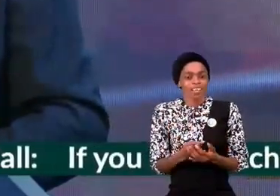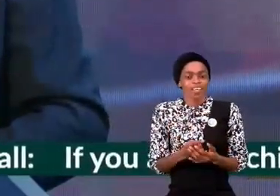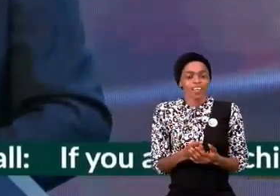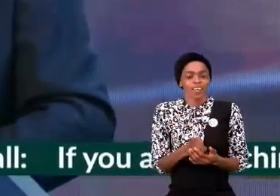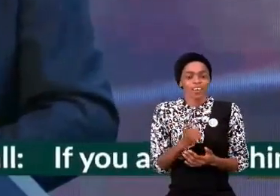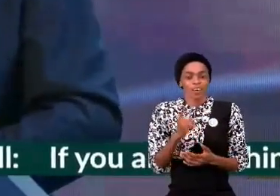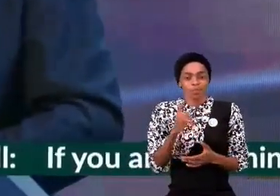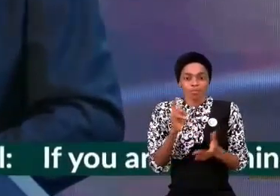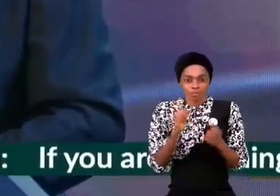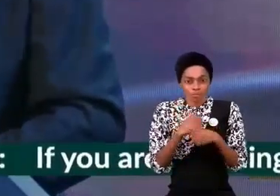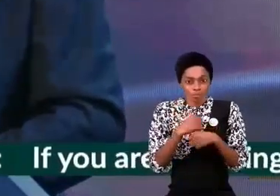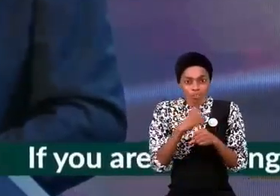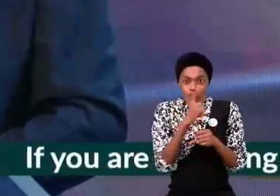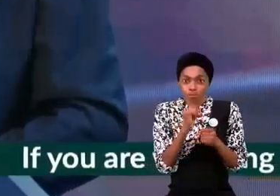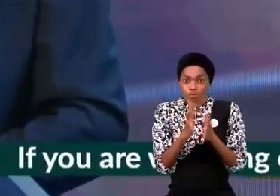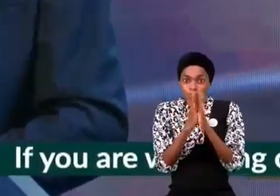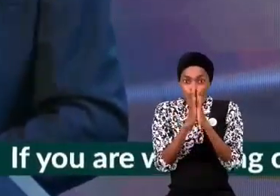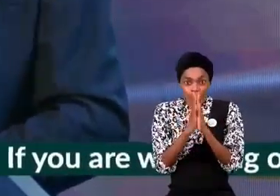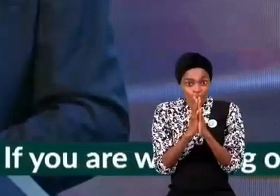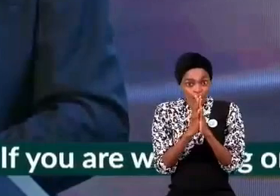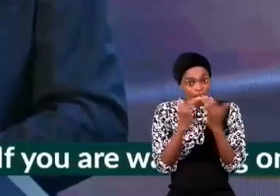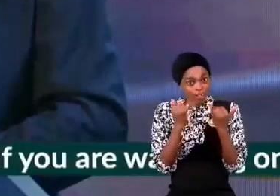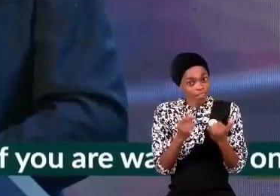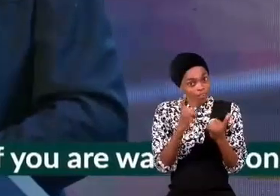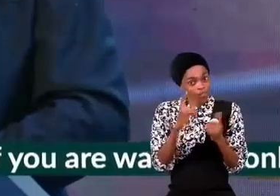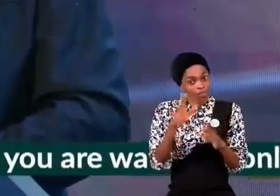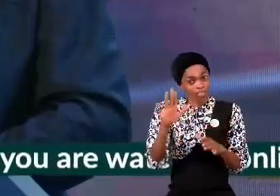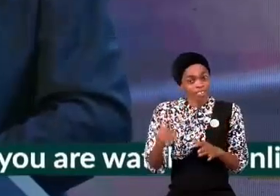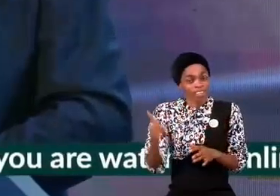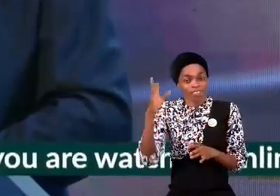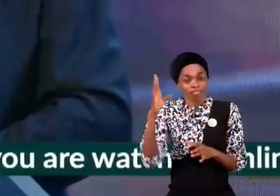finish also, you will come back.